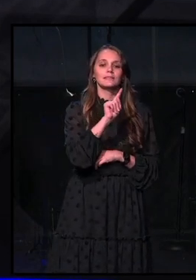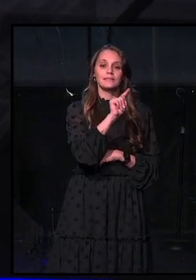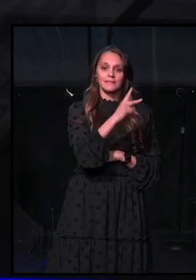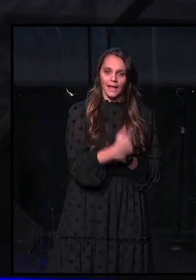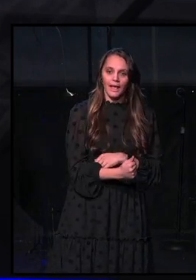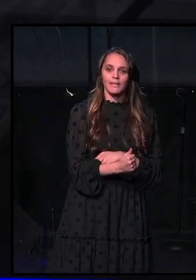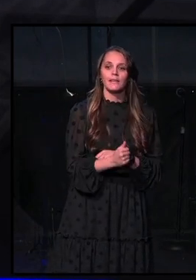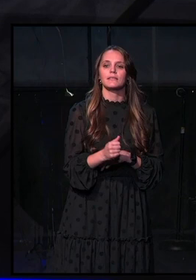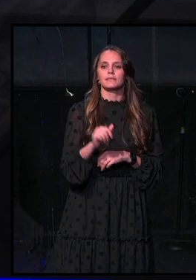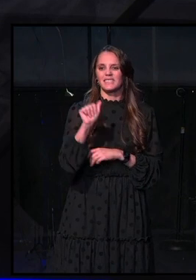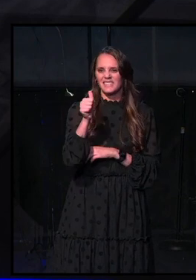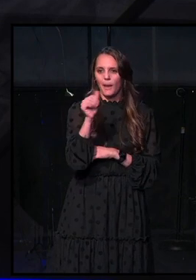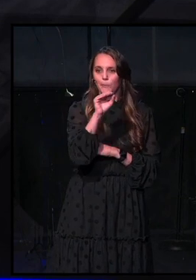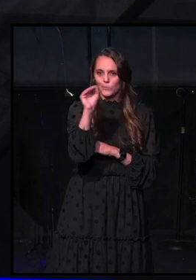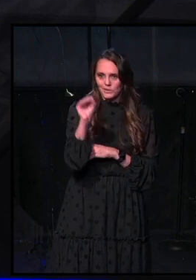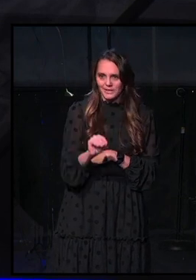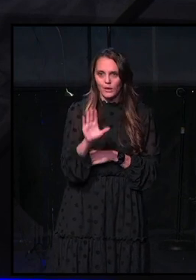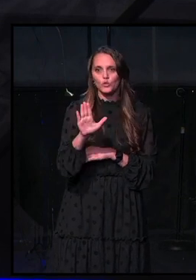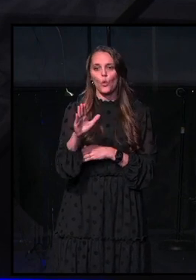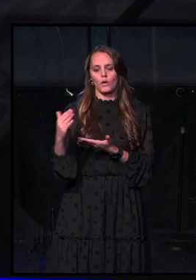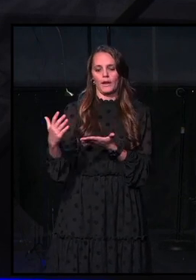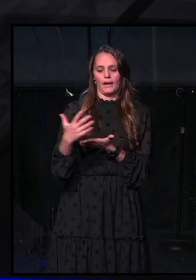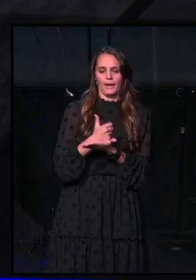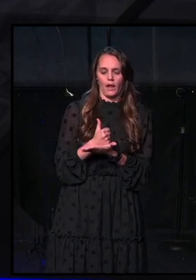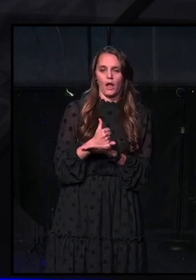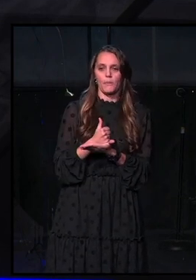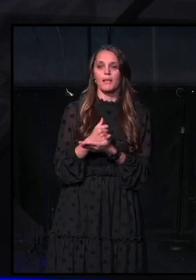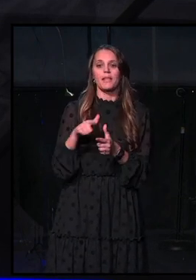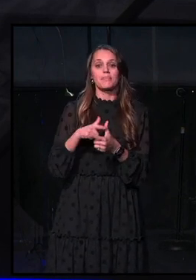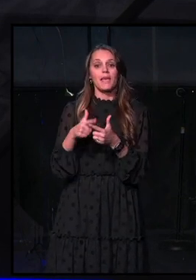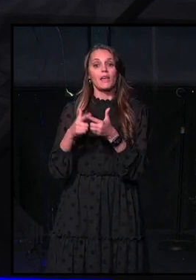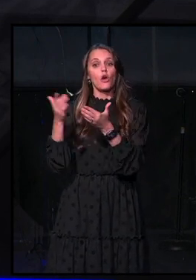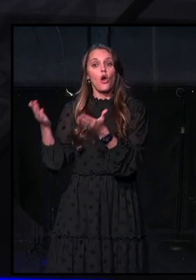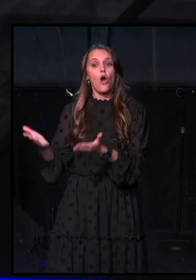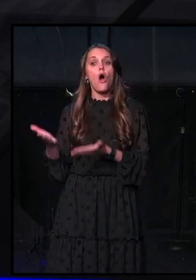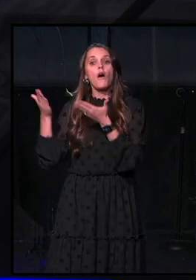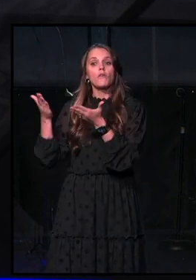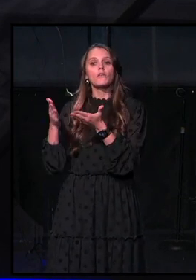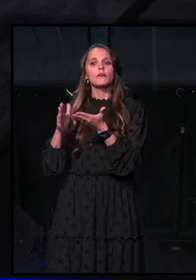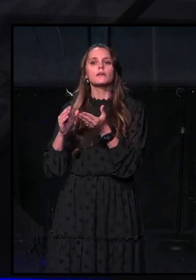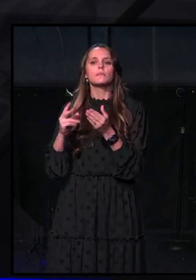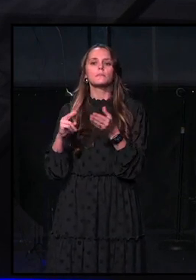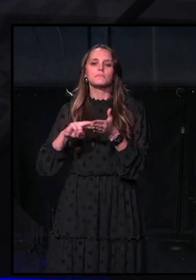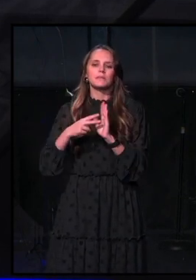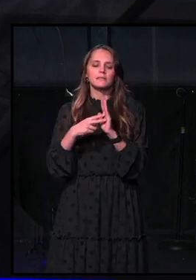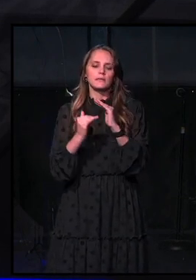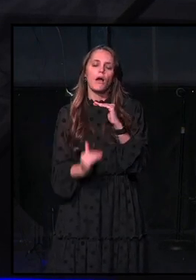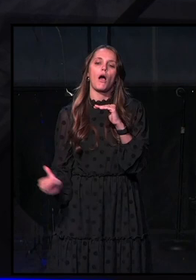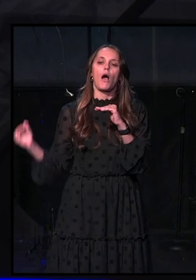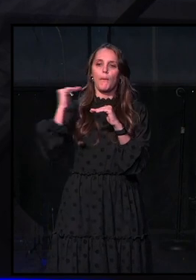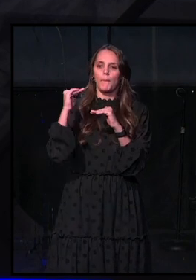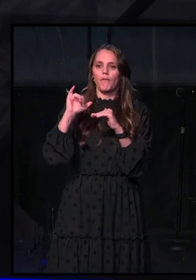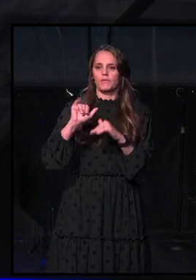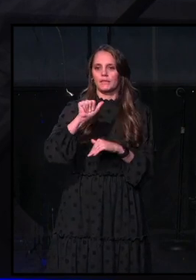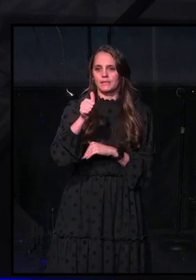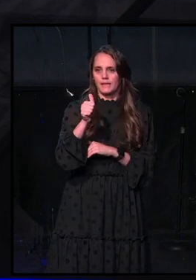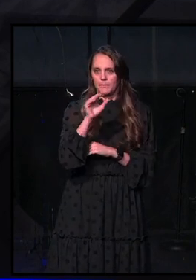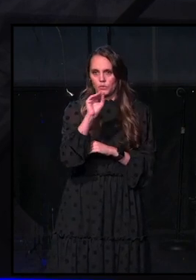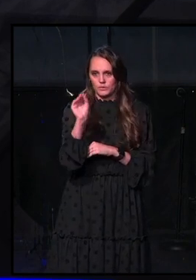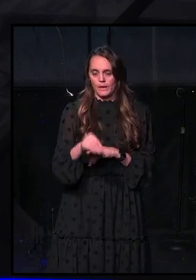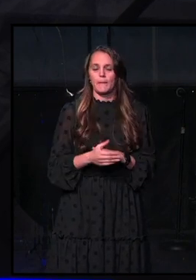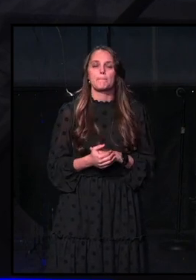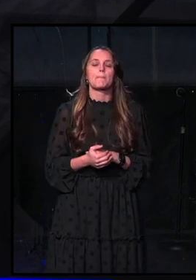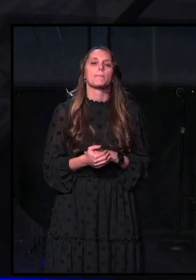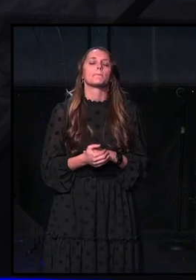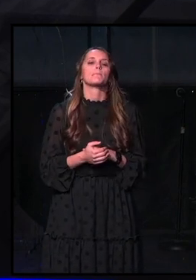your income. An offering is above and beyond that. And so whatever situation you're in, we all have something to sacrifice. We all have something to